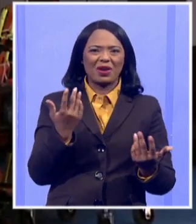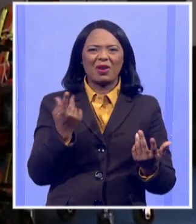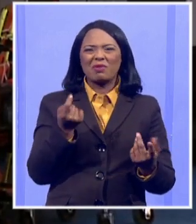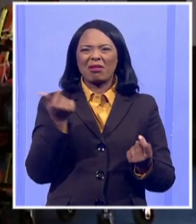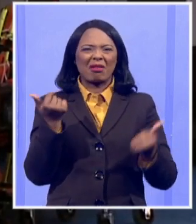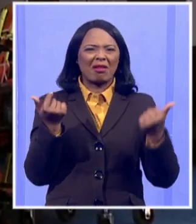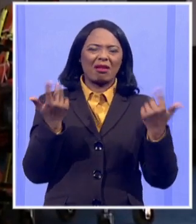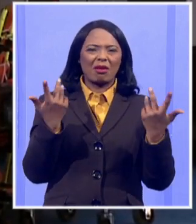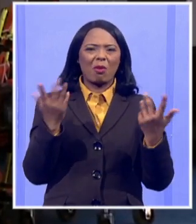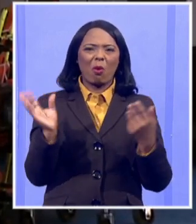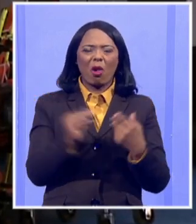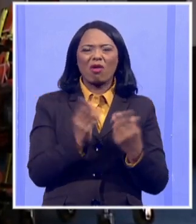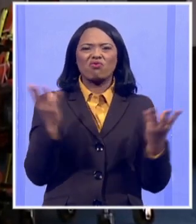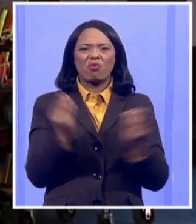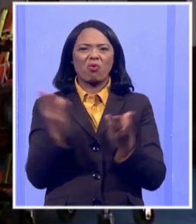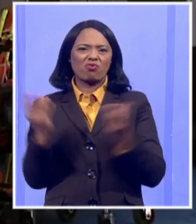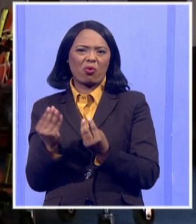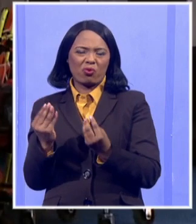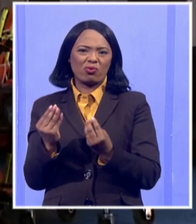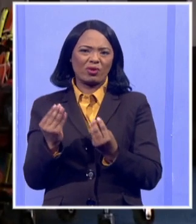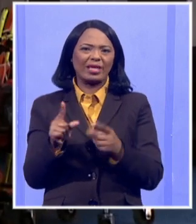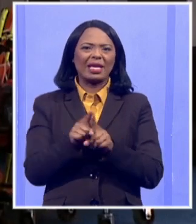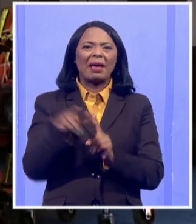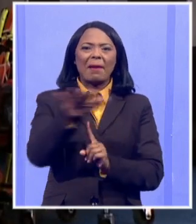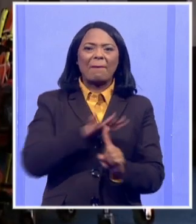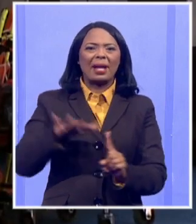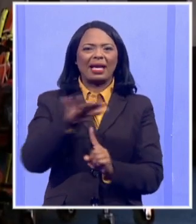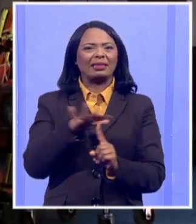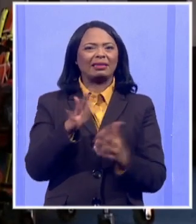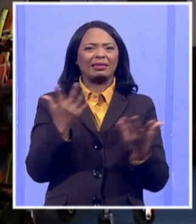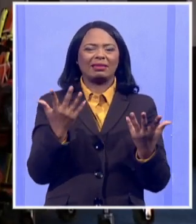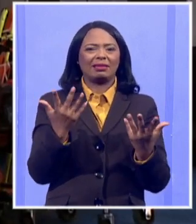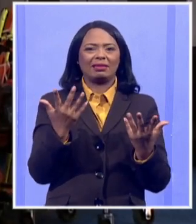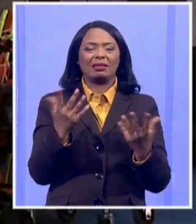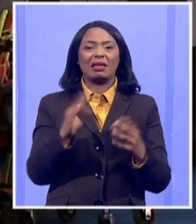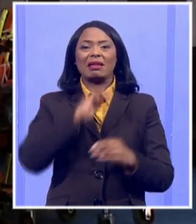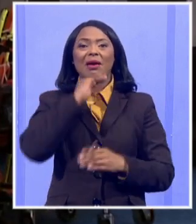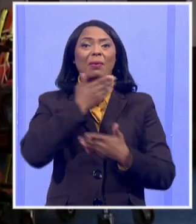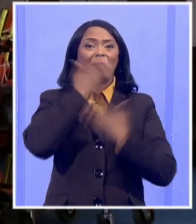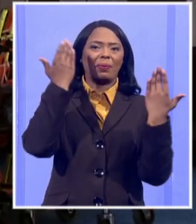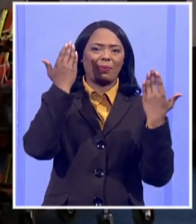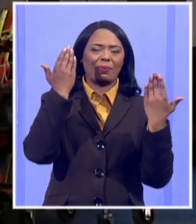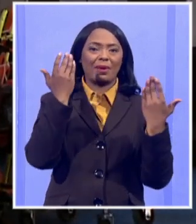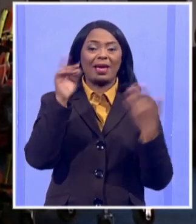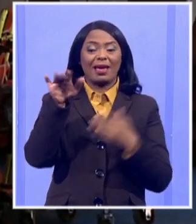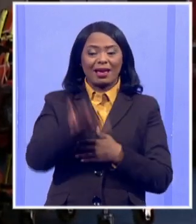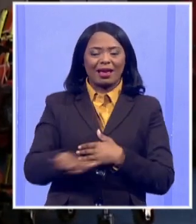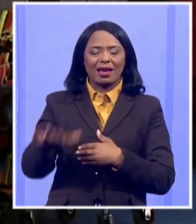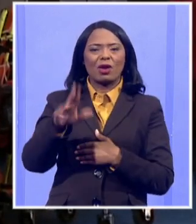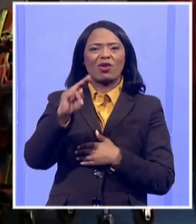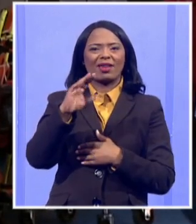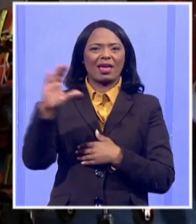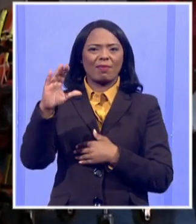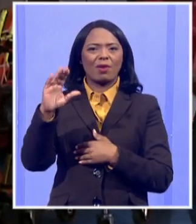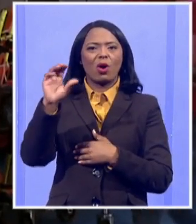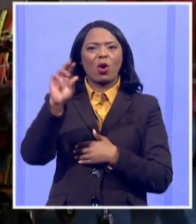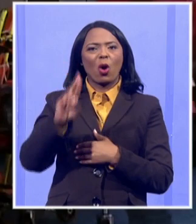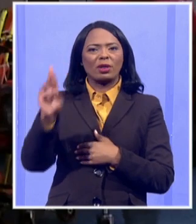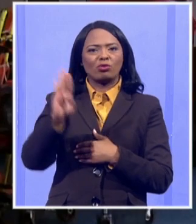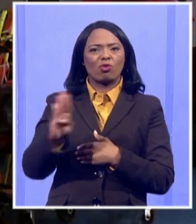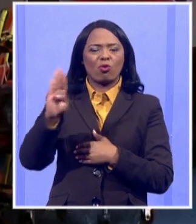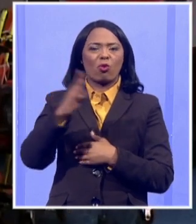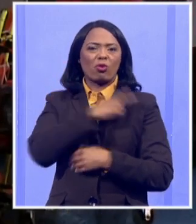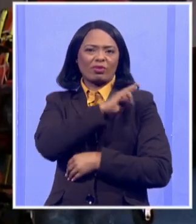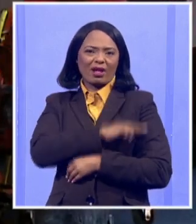basically assist, but also not enough places to go. So you have this facility, Robert Sobukwe Hospital, but there